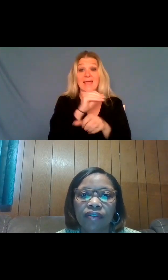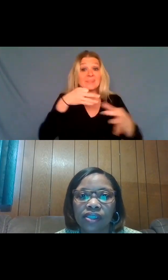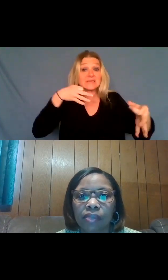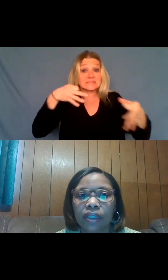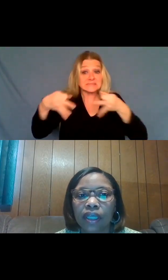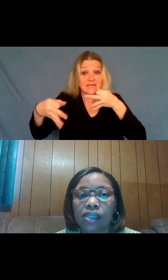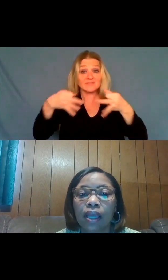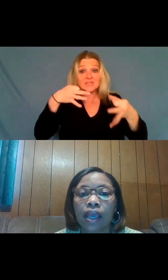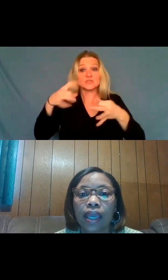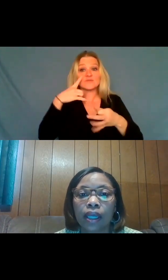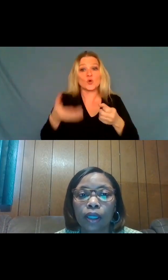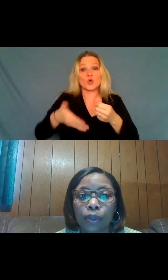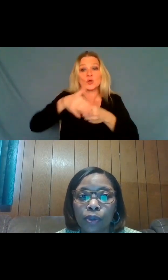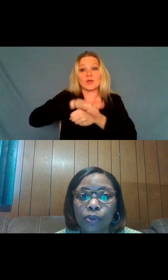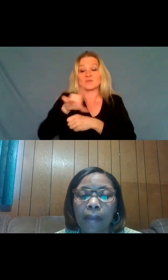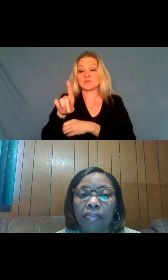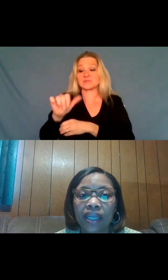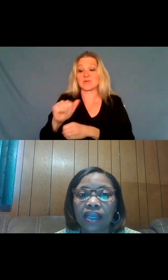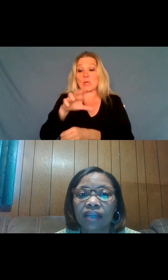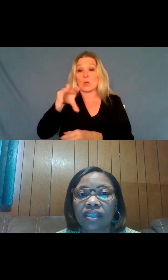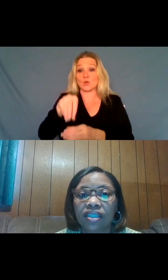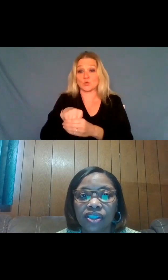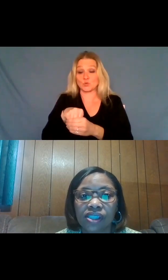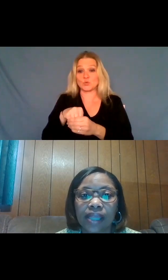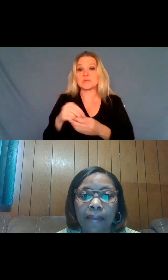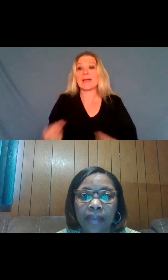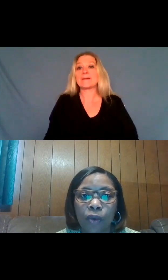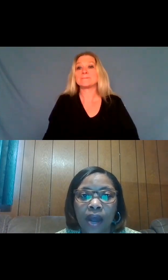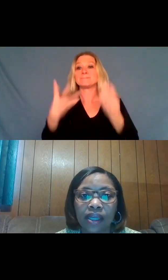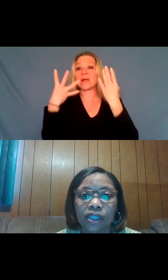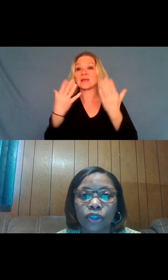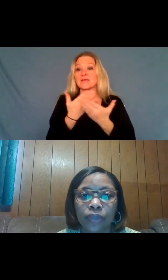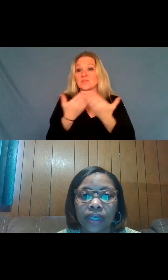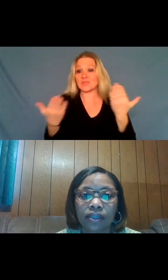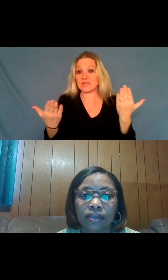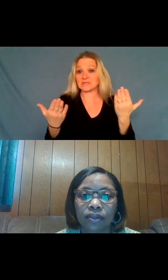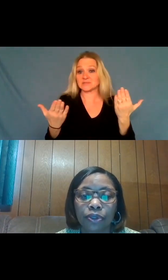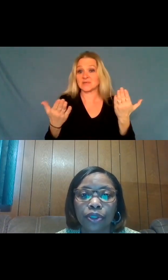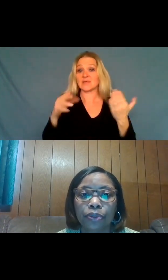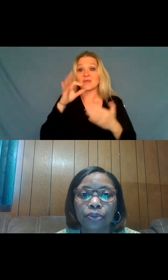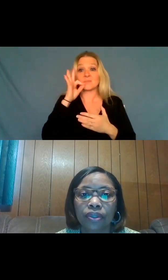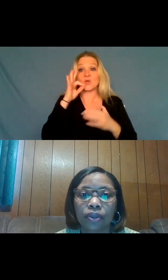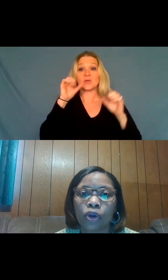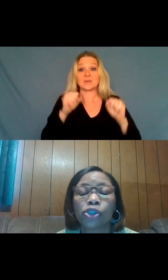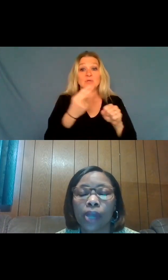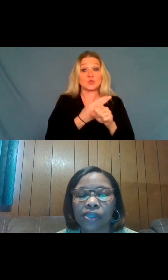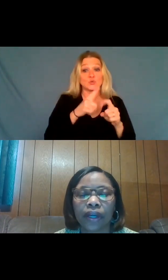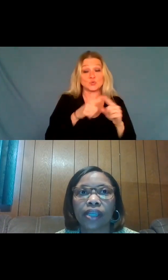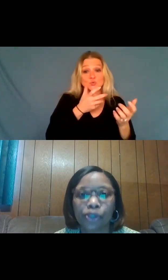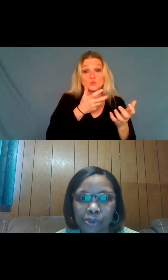of covered disabilities includes many of the conditions that marijuana is treated to use, or